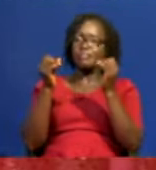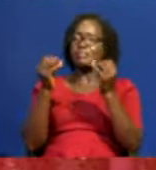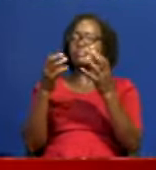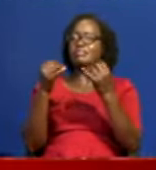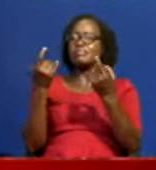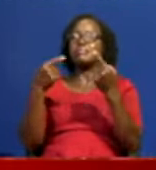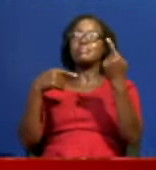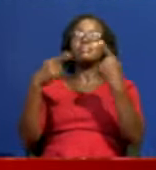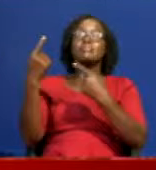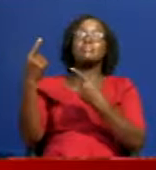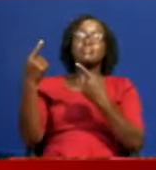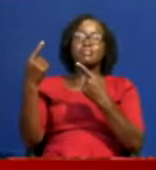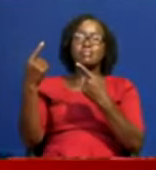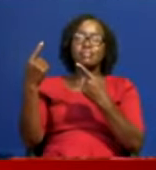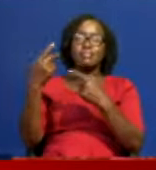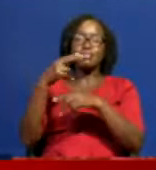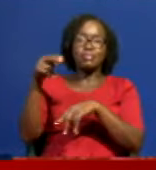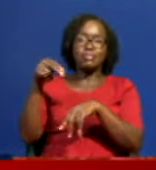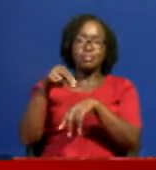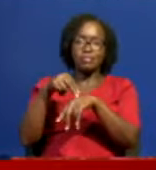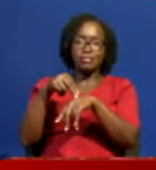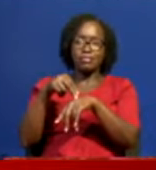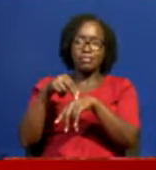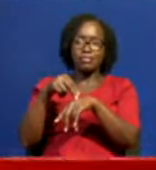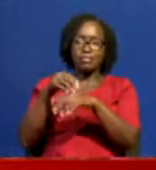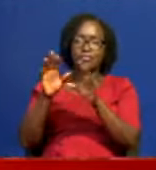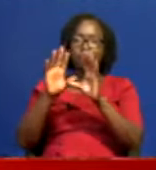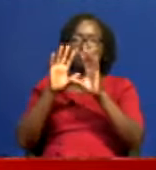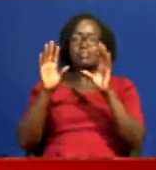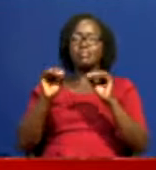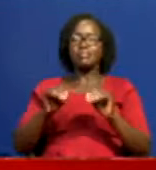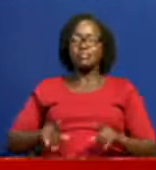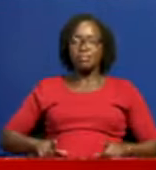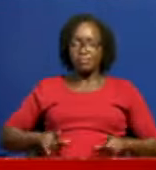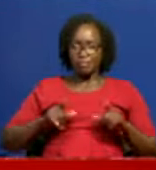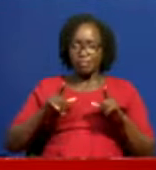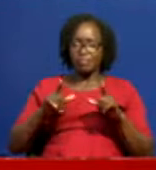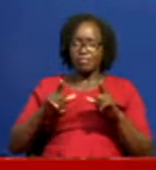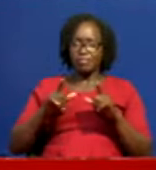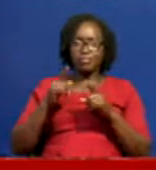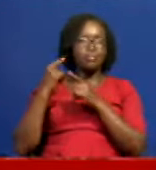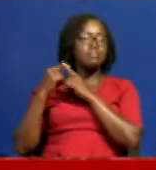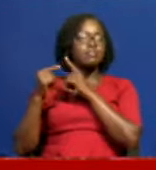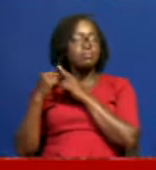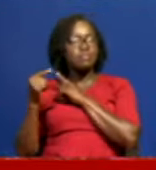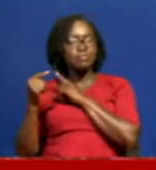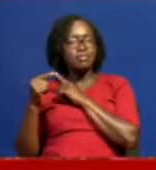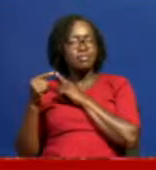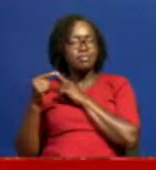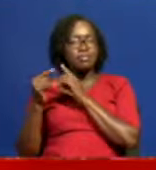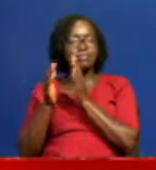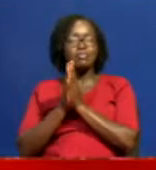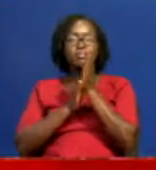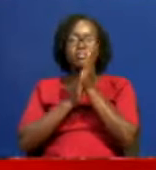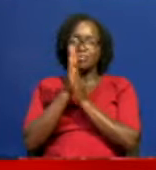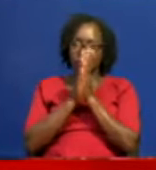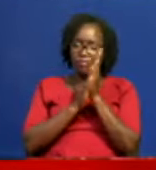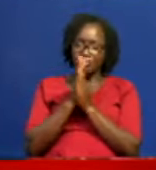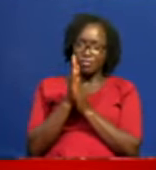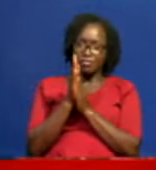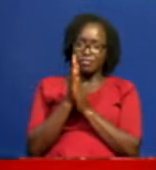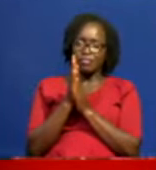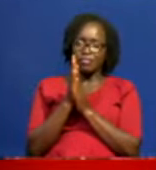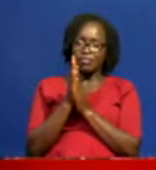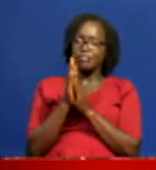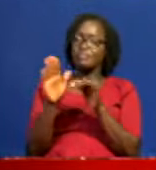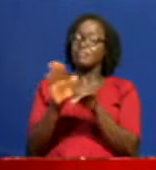triumphs. Our nation is the sum of our lives, experiences, and aspirations.